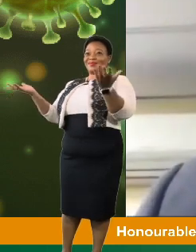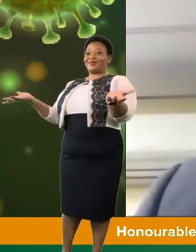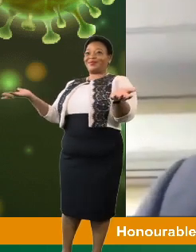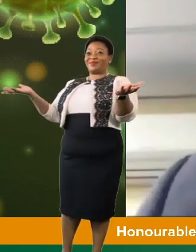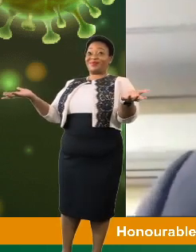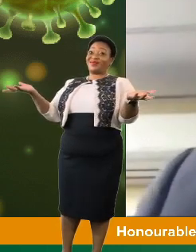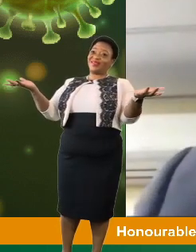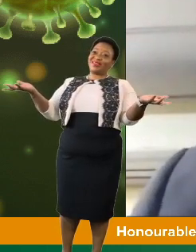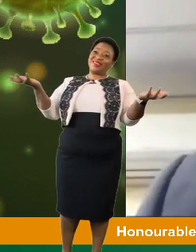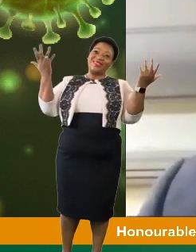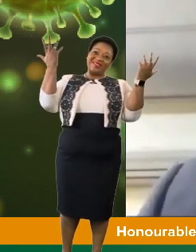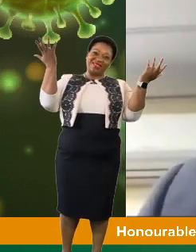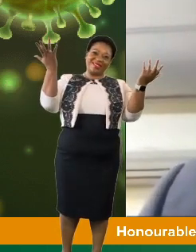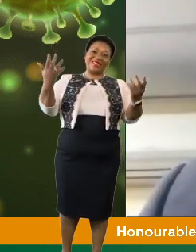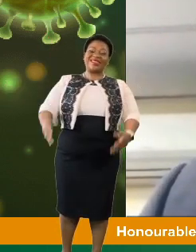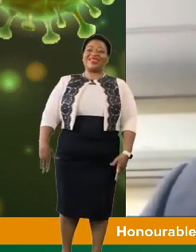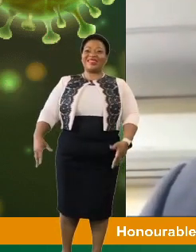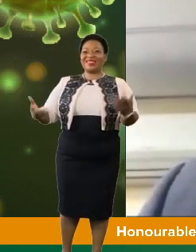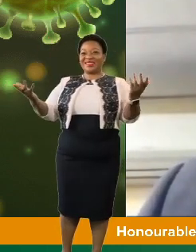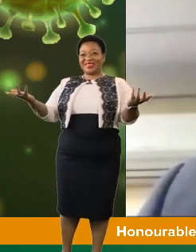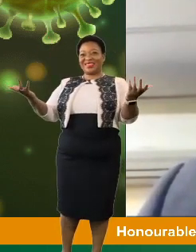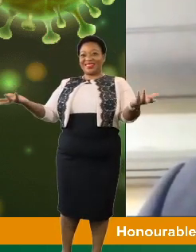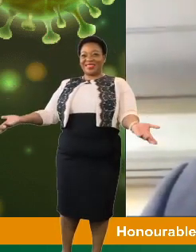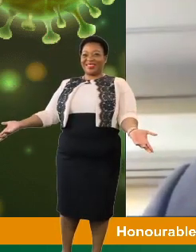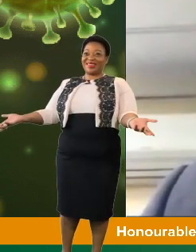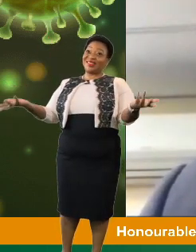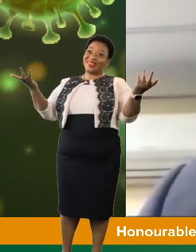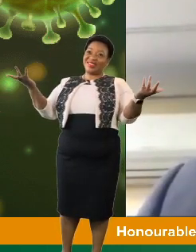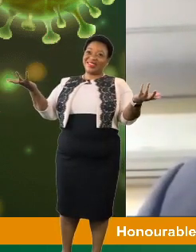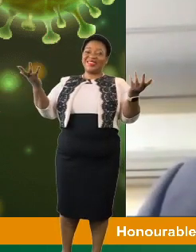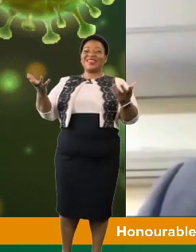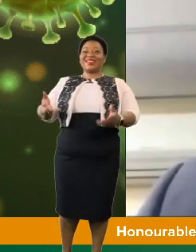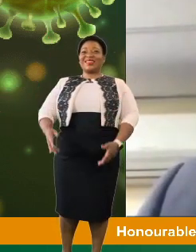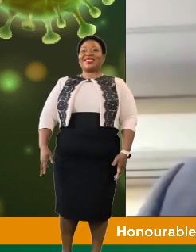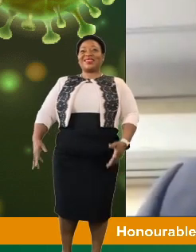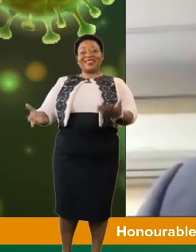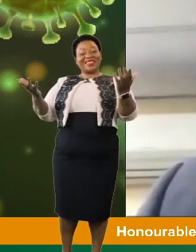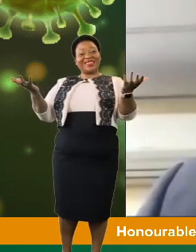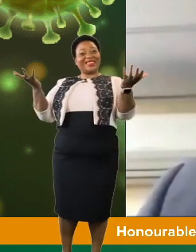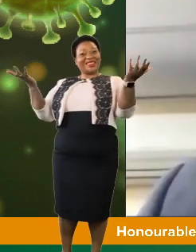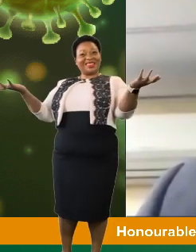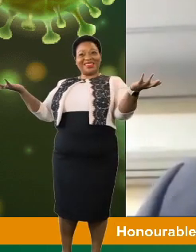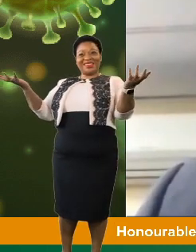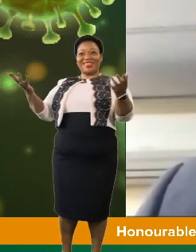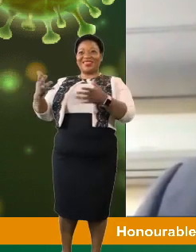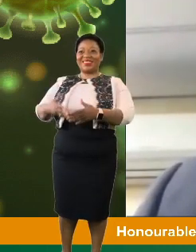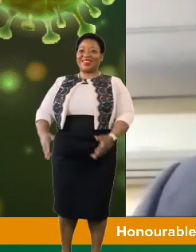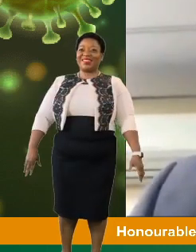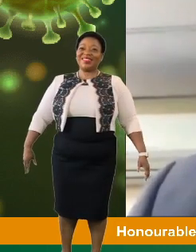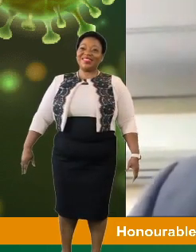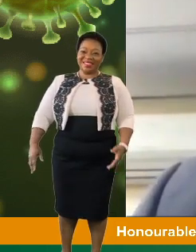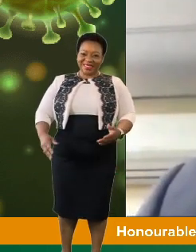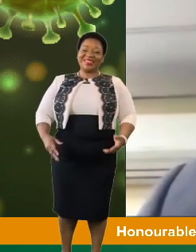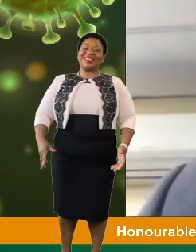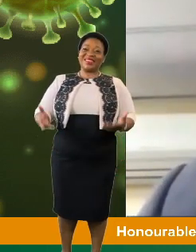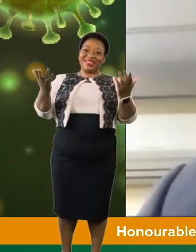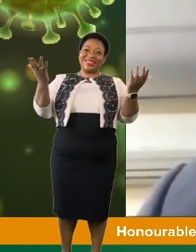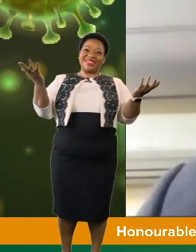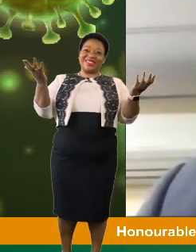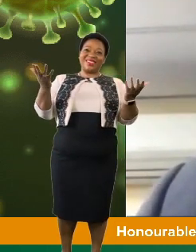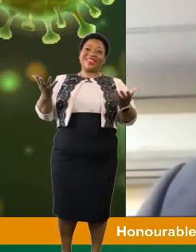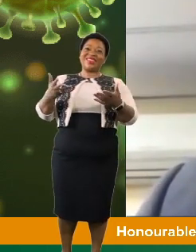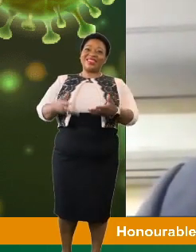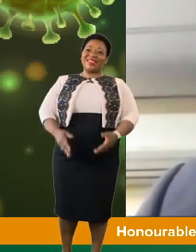how much we've paid since the 16th of April. 4.1 billion rands paid to employers.